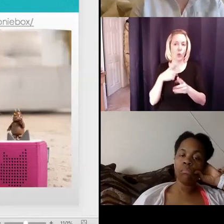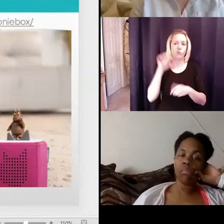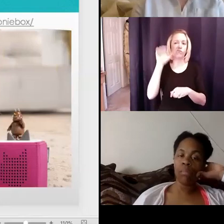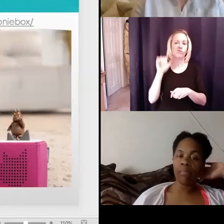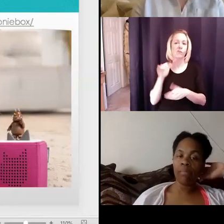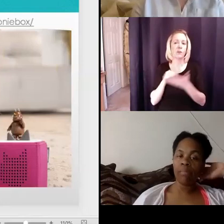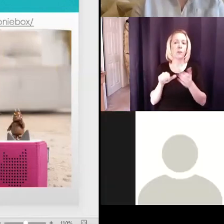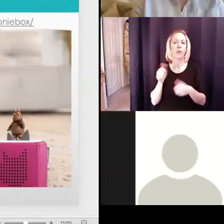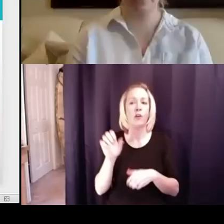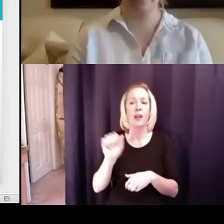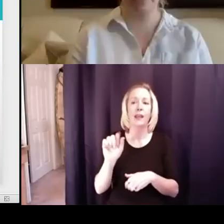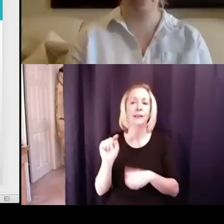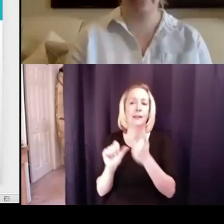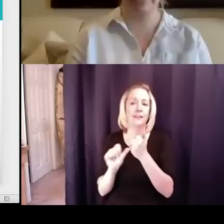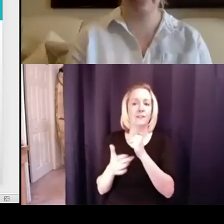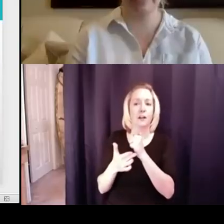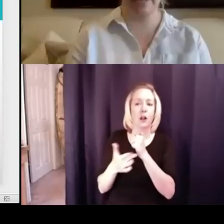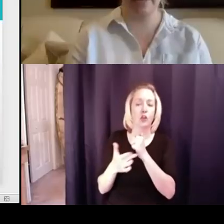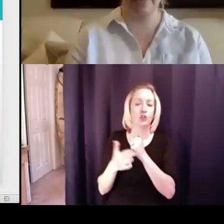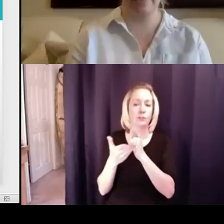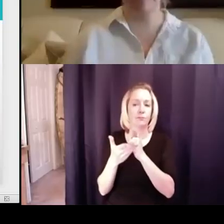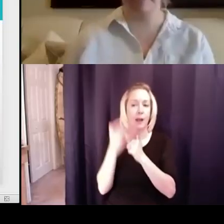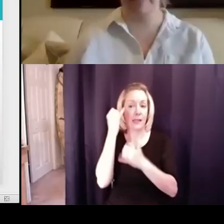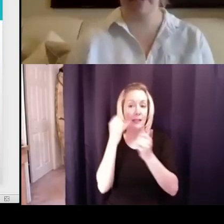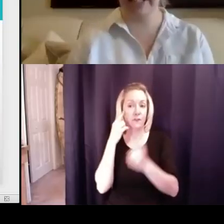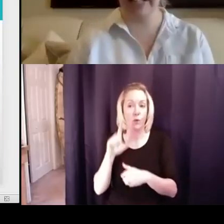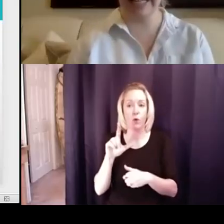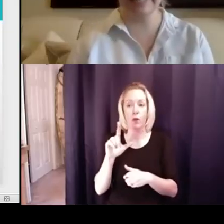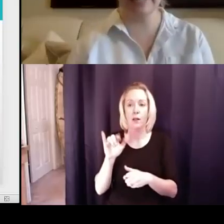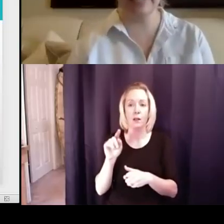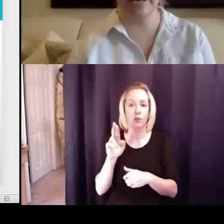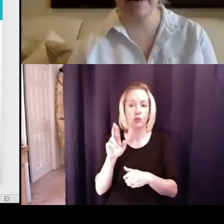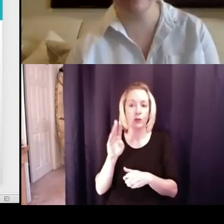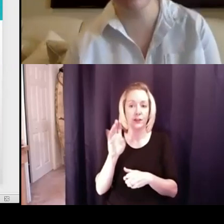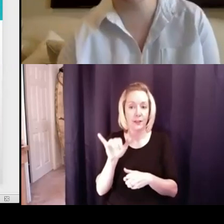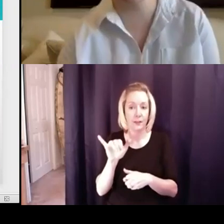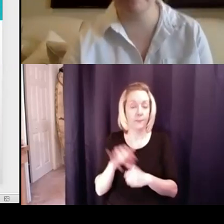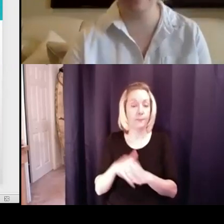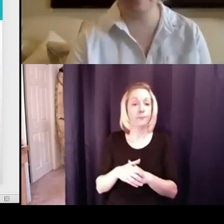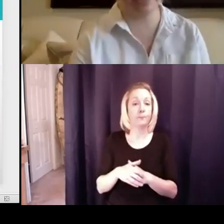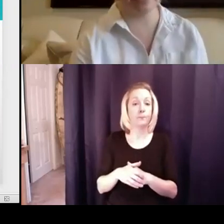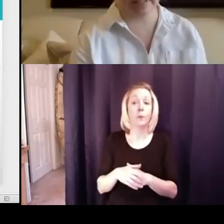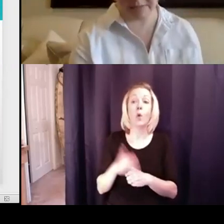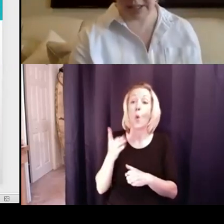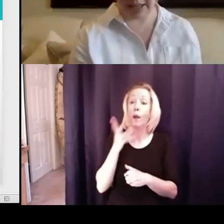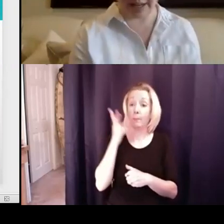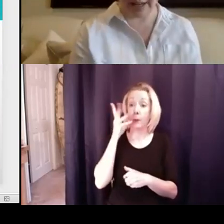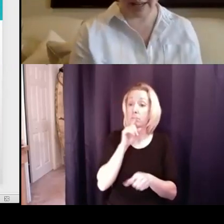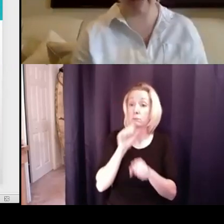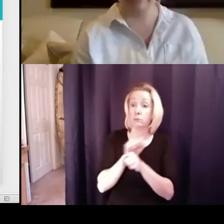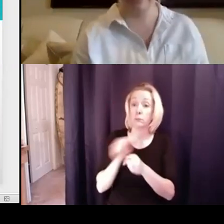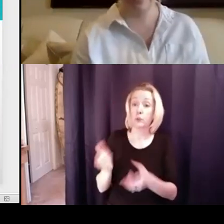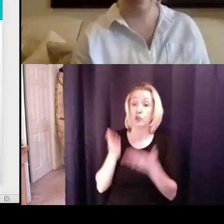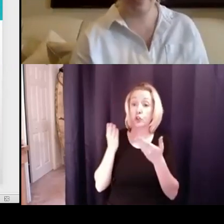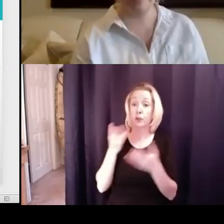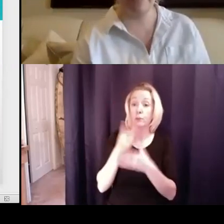literacy. A parent of one of my favorite clients has suggested both of these things to me, and